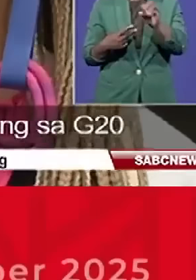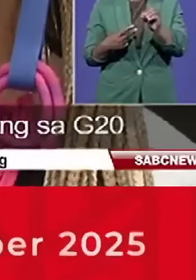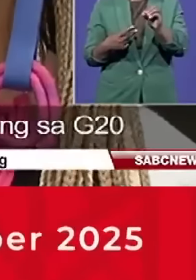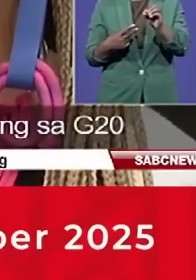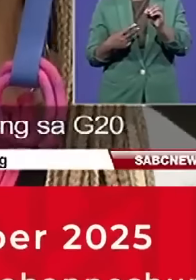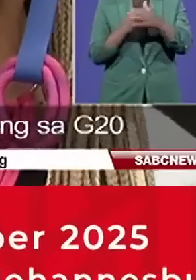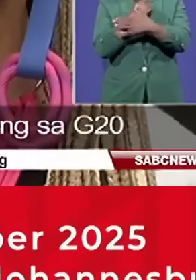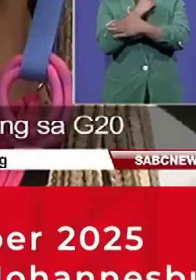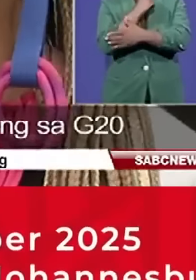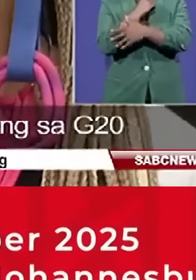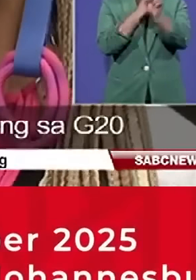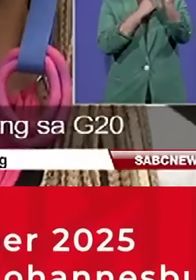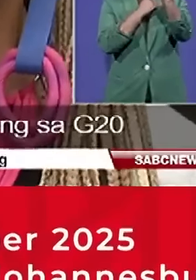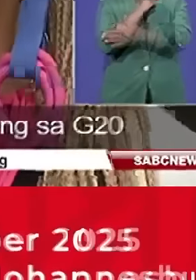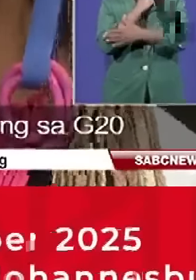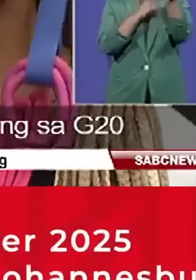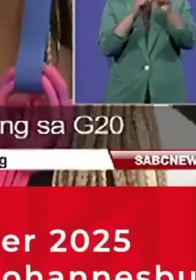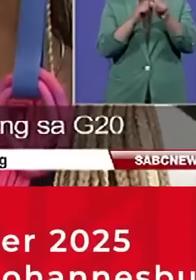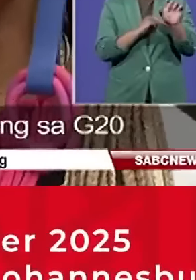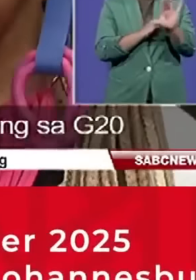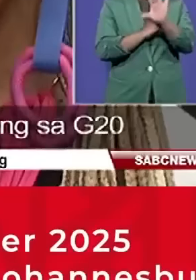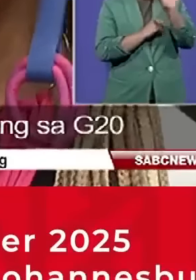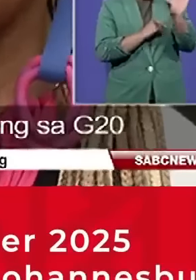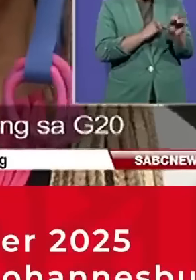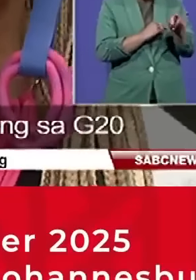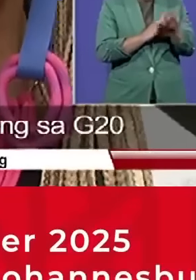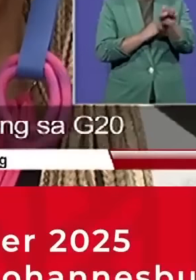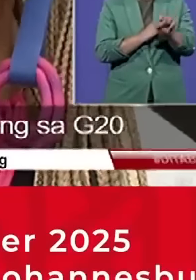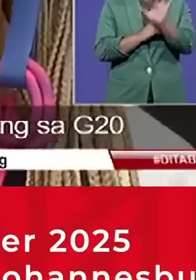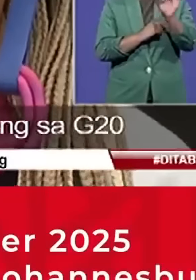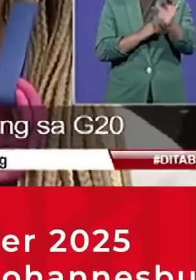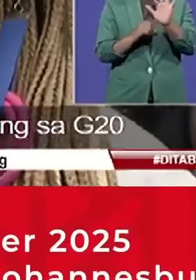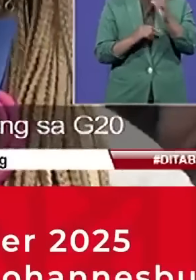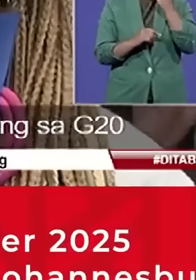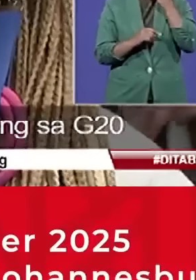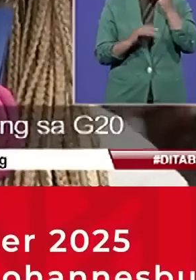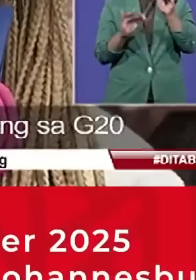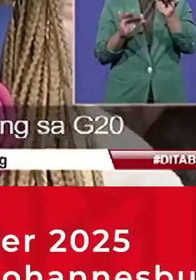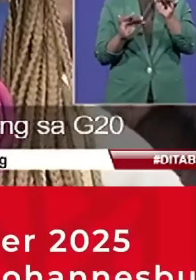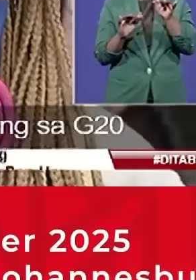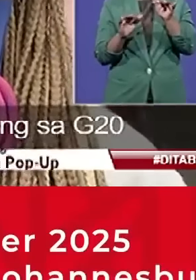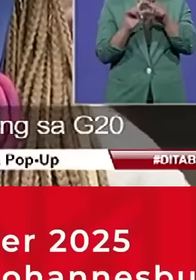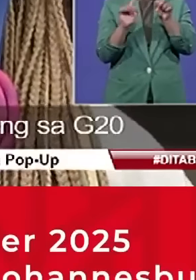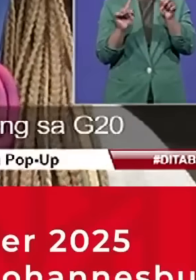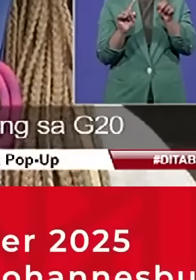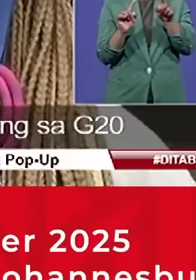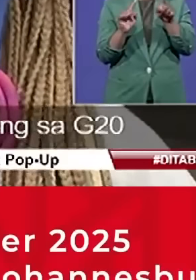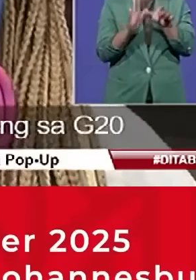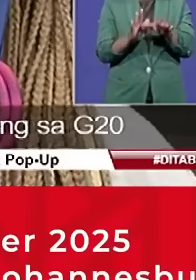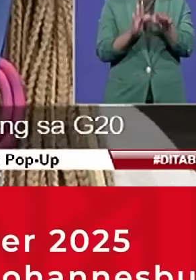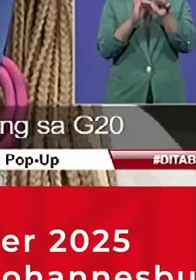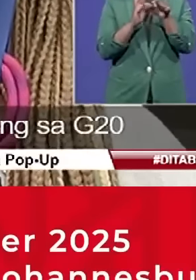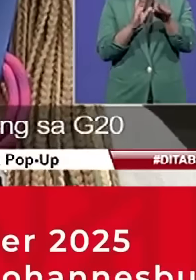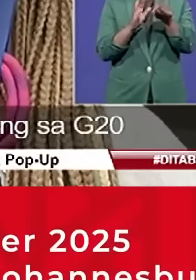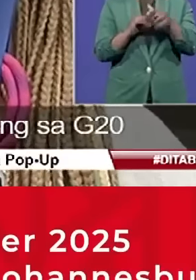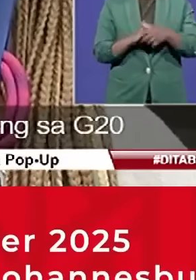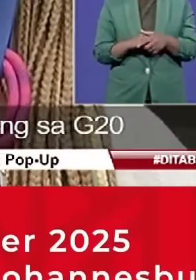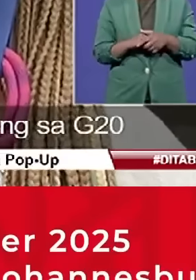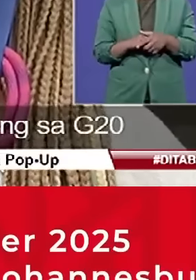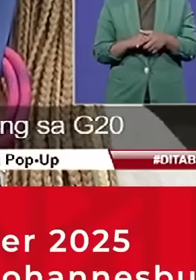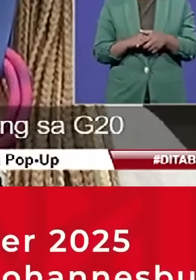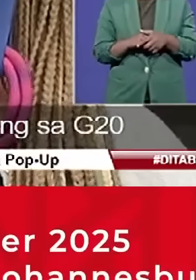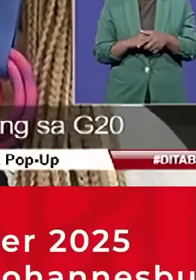mang e seng ma-Afrika e seng batho ba batsho kapo batho ba seng ba basweu so ntho le yona e bohlokwa engwe e re lebeletseng a